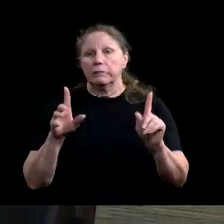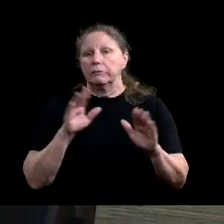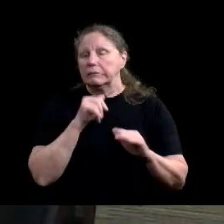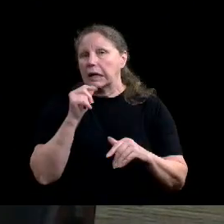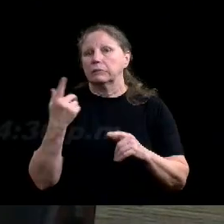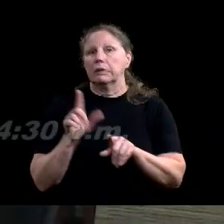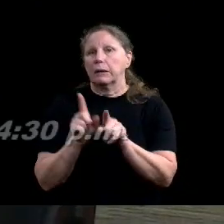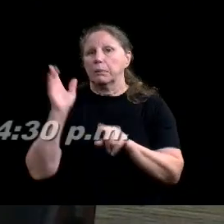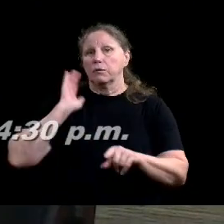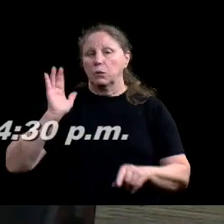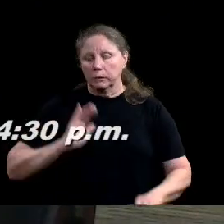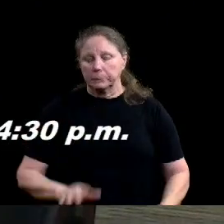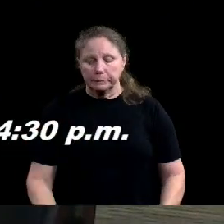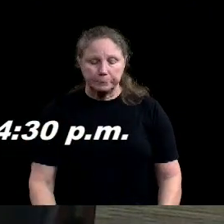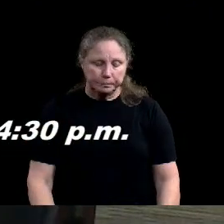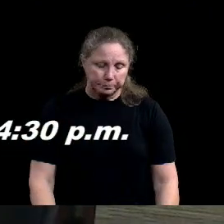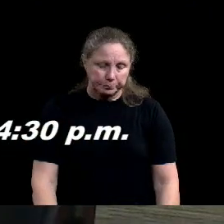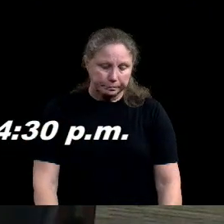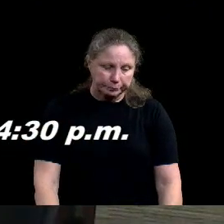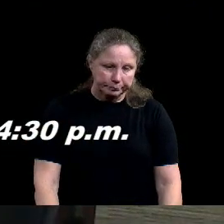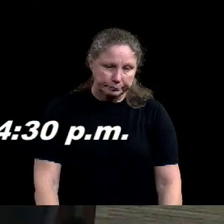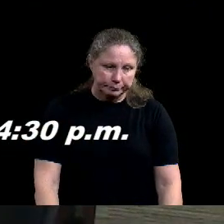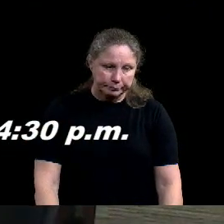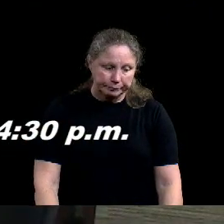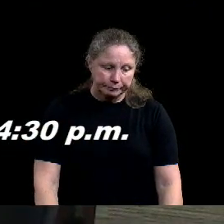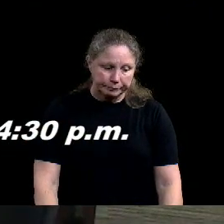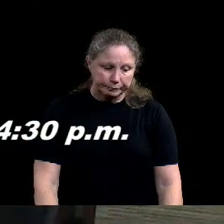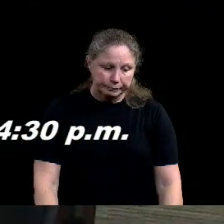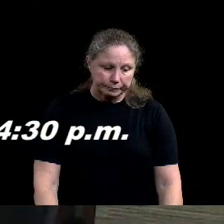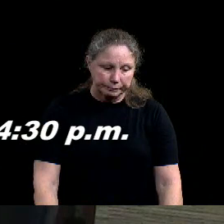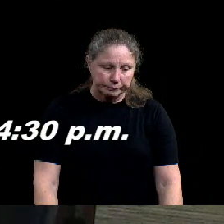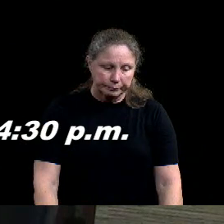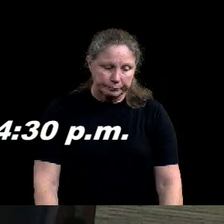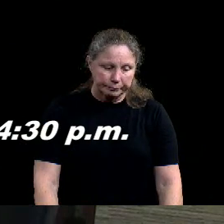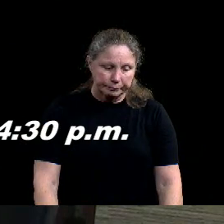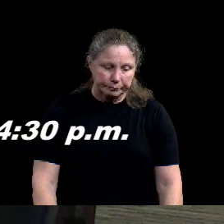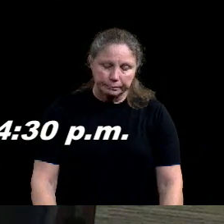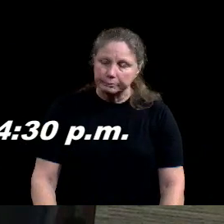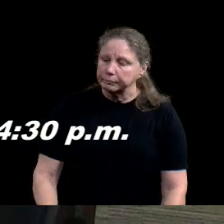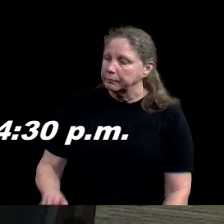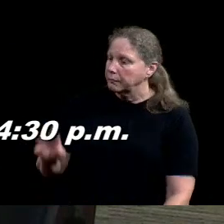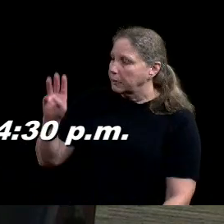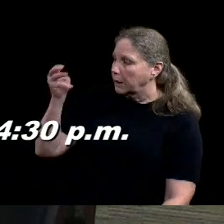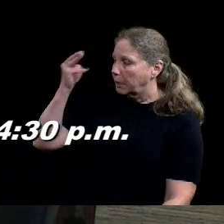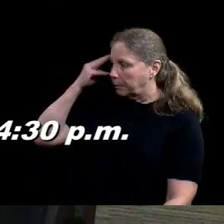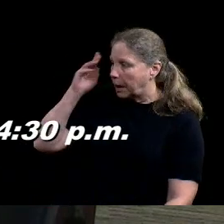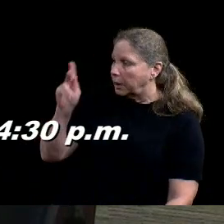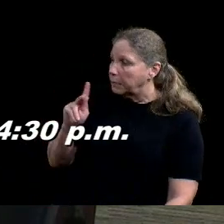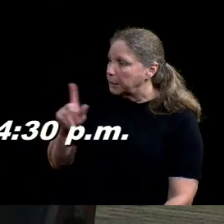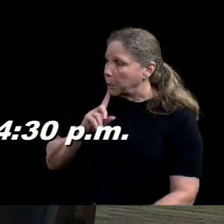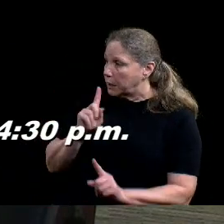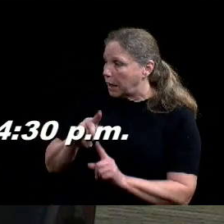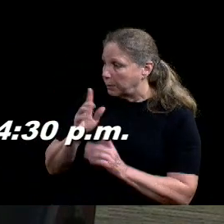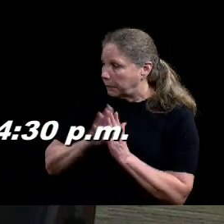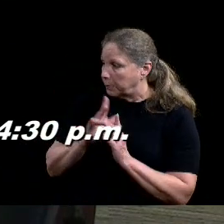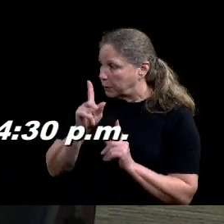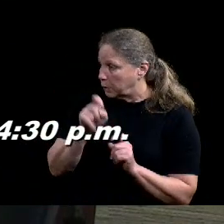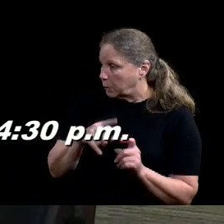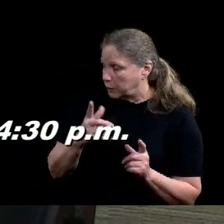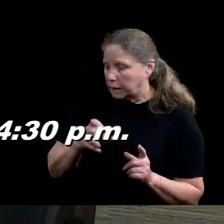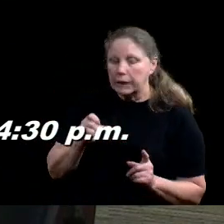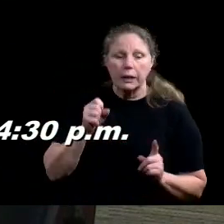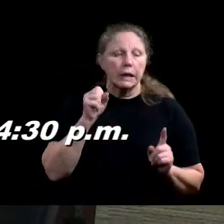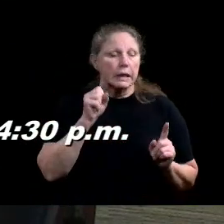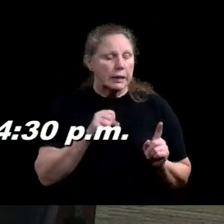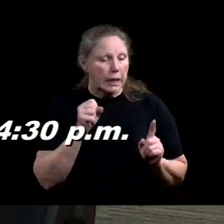Mayor, would you like to address the people on the phone? Sure. We'll take questions from the press that have dialed